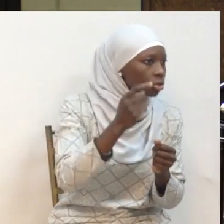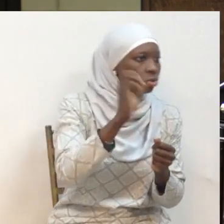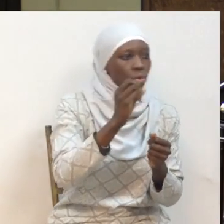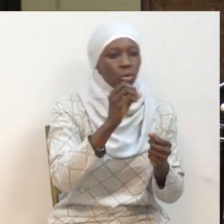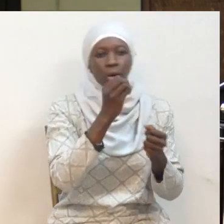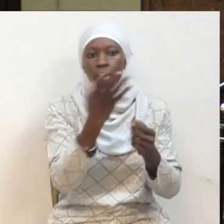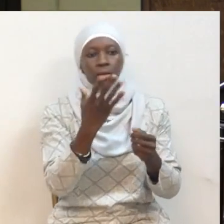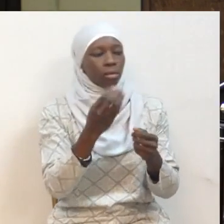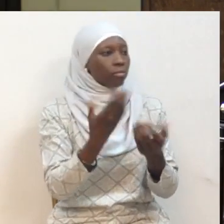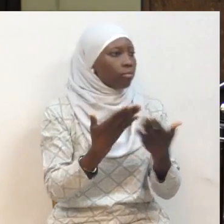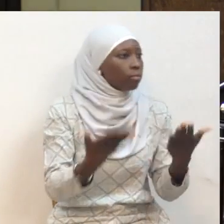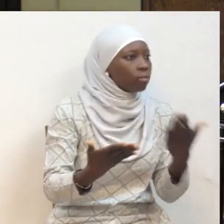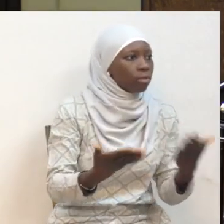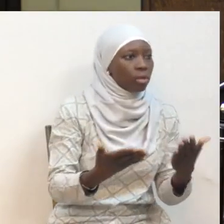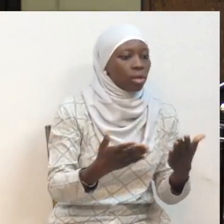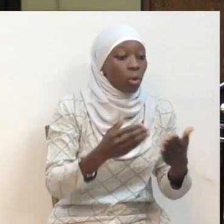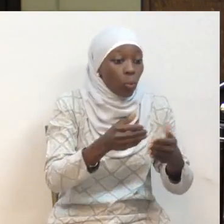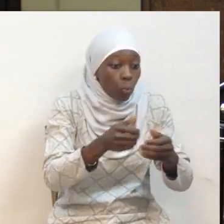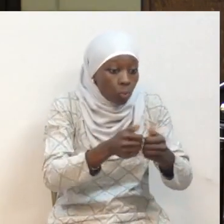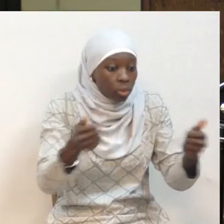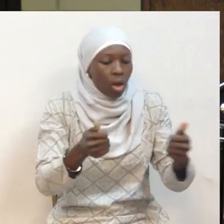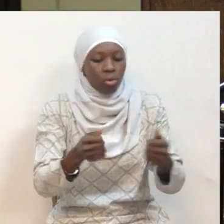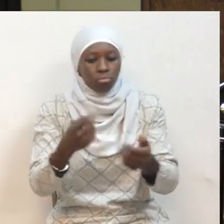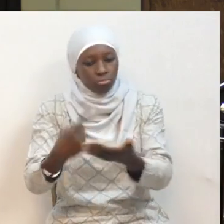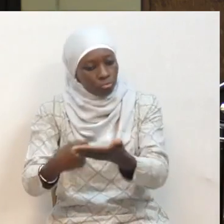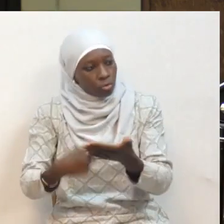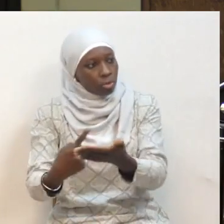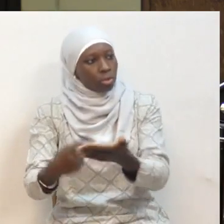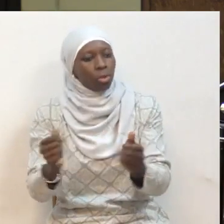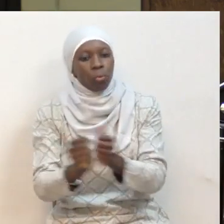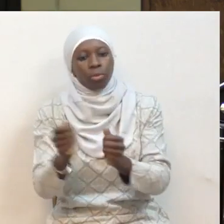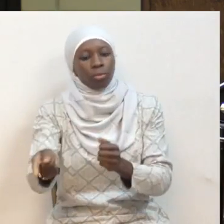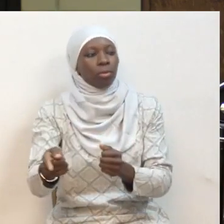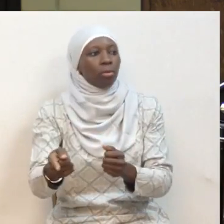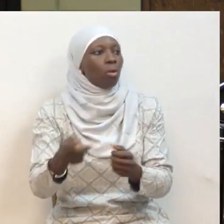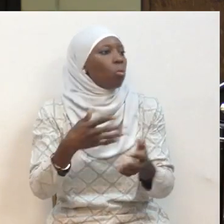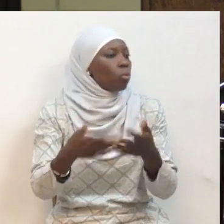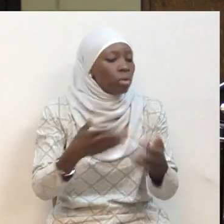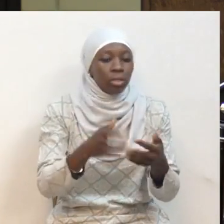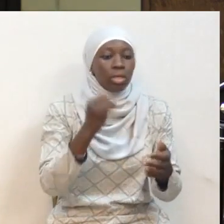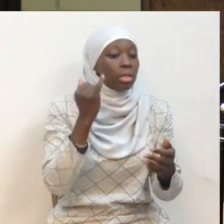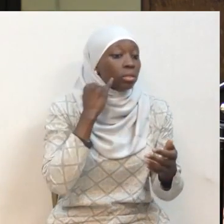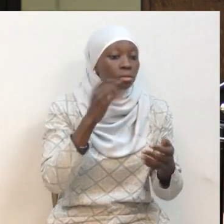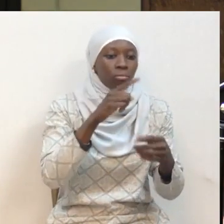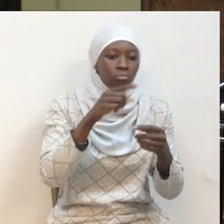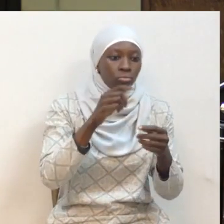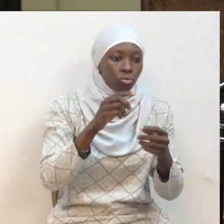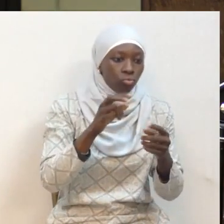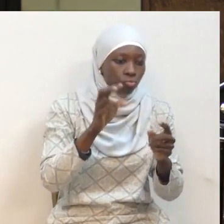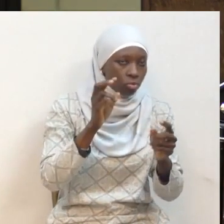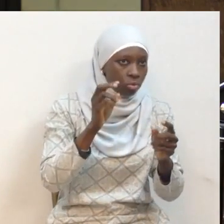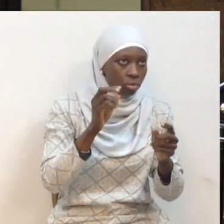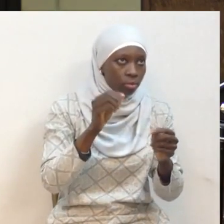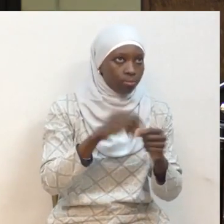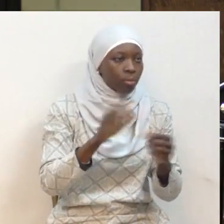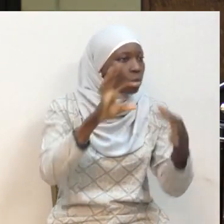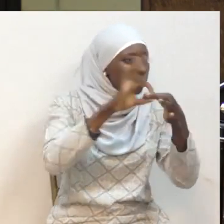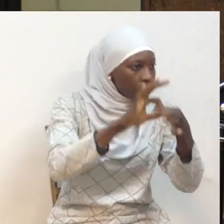community, whether it is the cost is going to be money or blood or limb or anything like that.